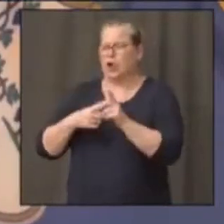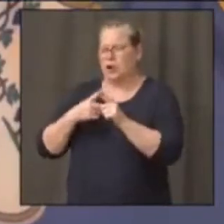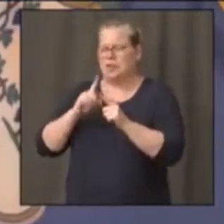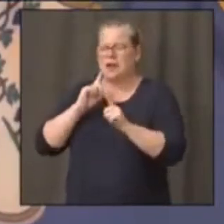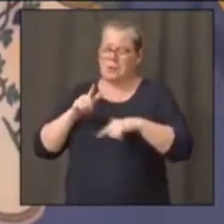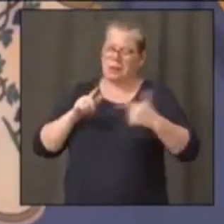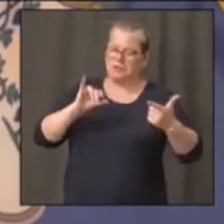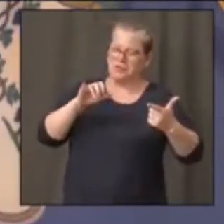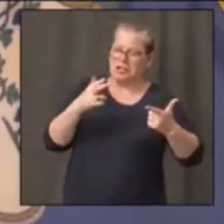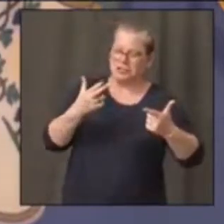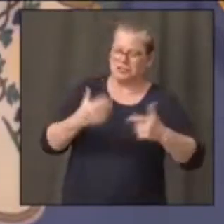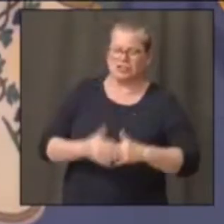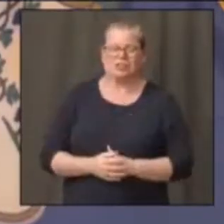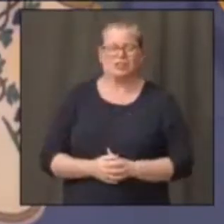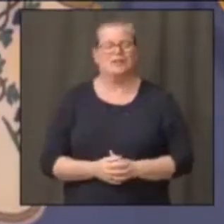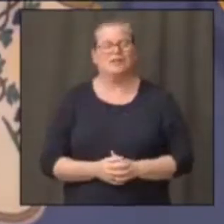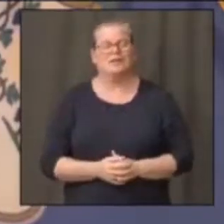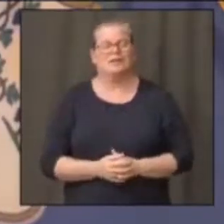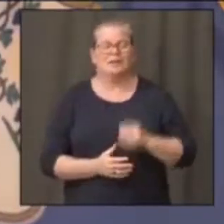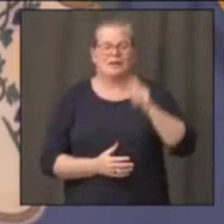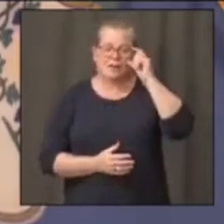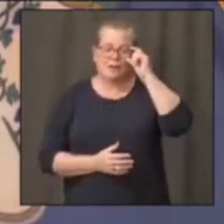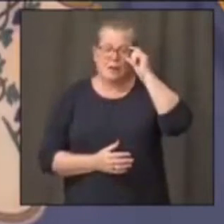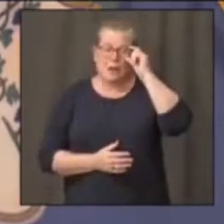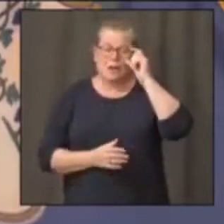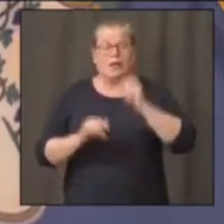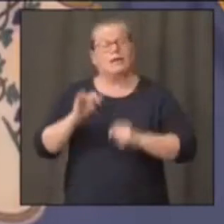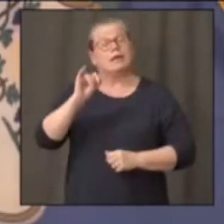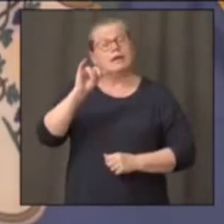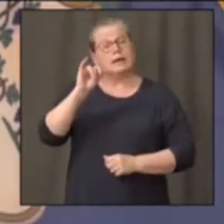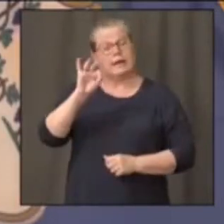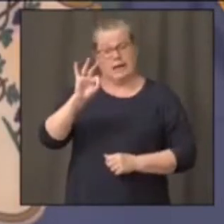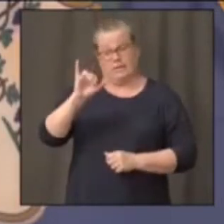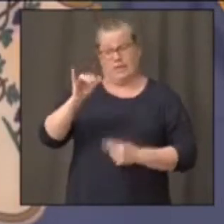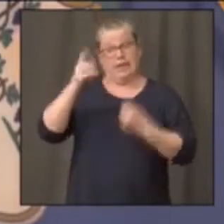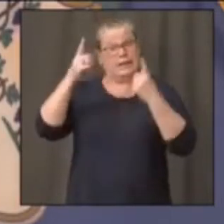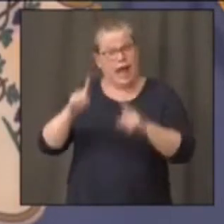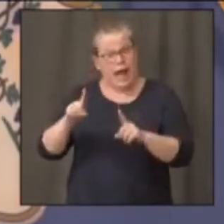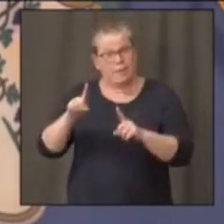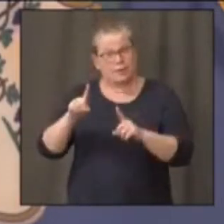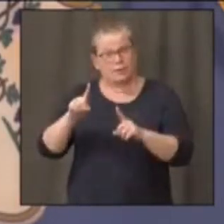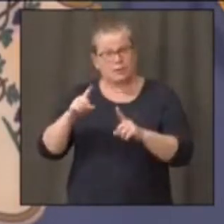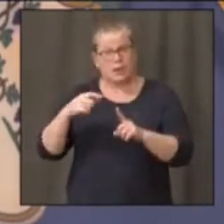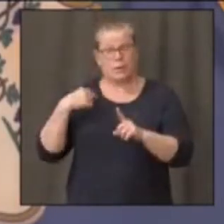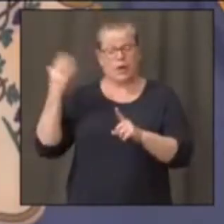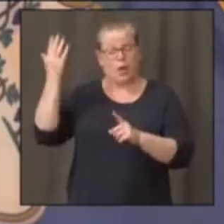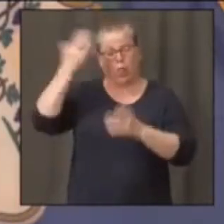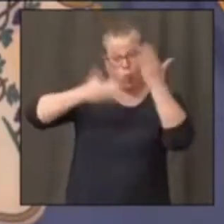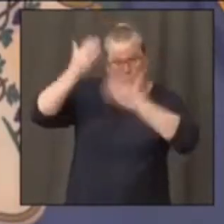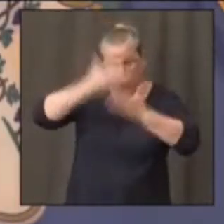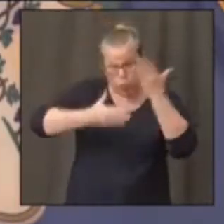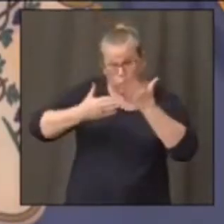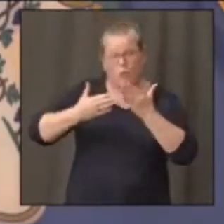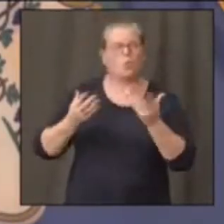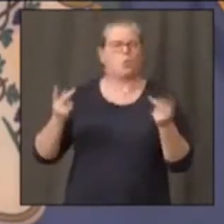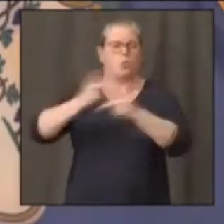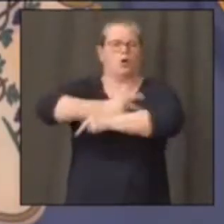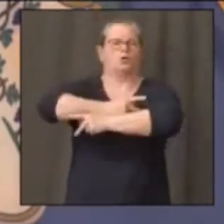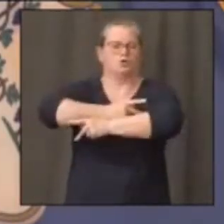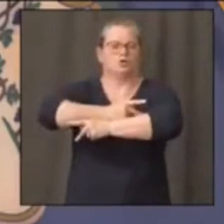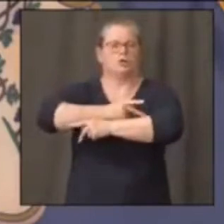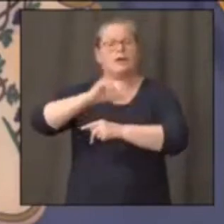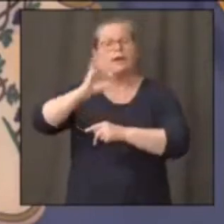I would have been really concerned if this had happened and we hadn't detected it, if we hadn't caught it, if somebody else had done that, if we hadn't